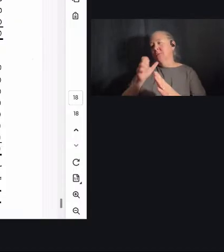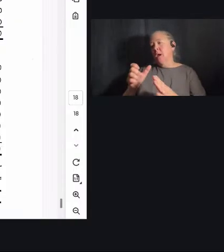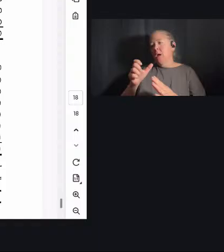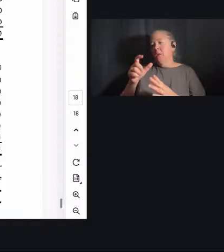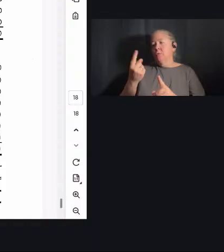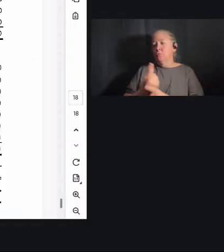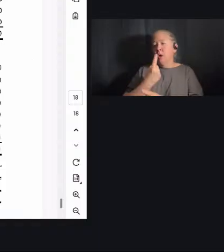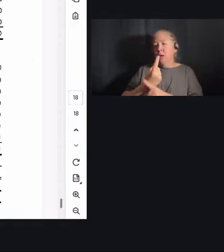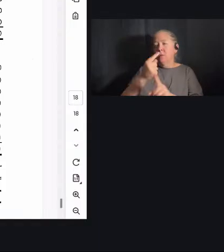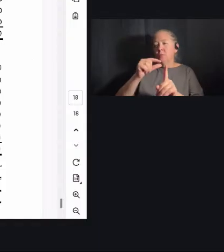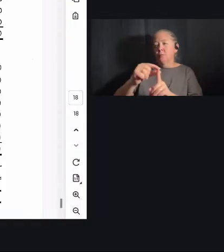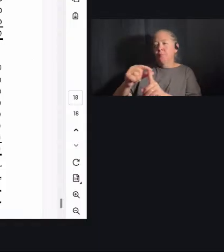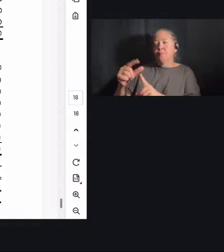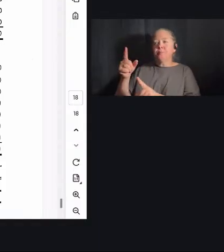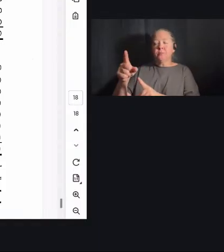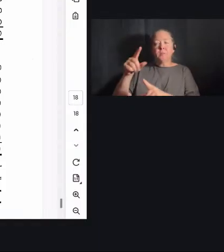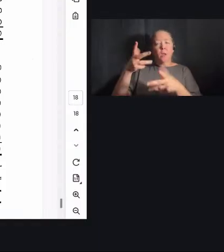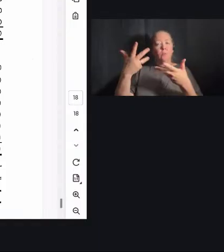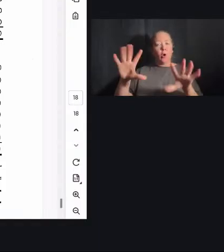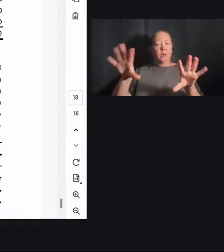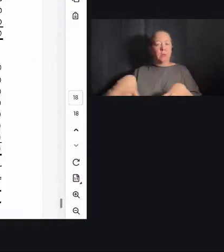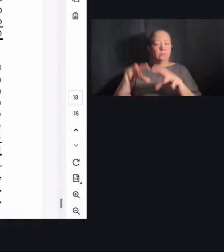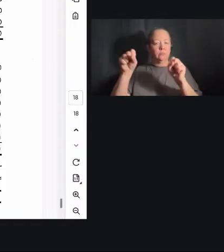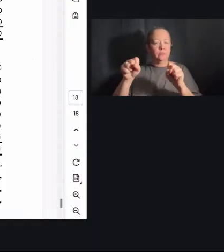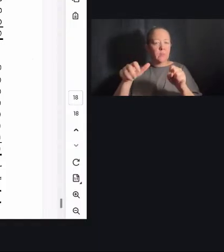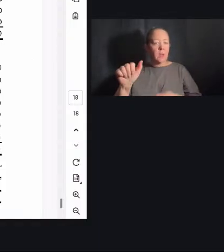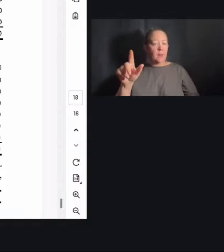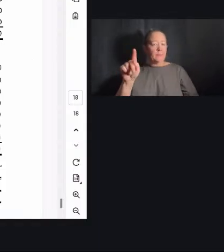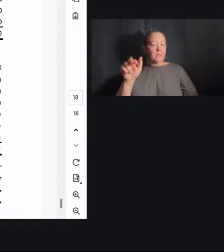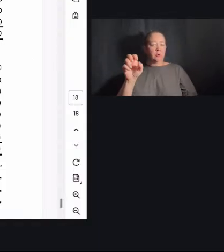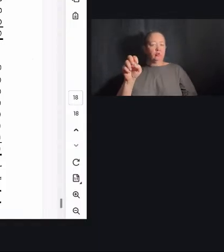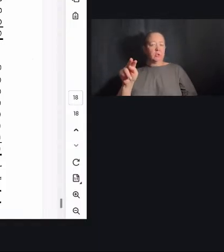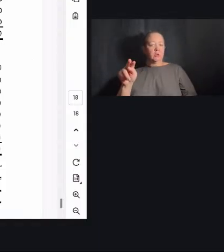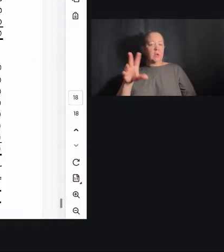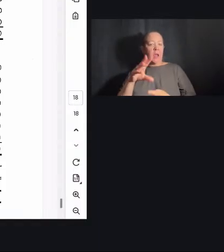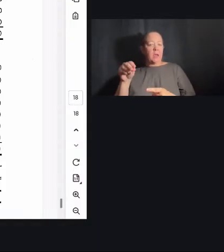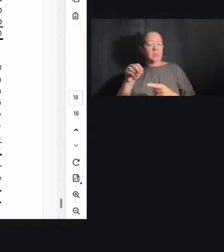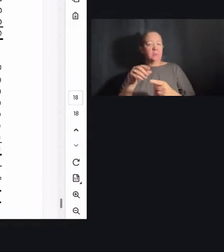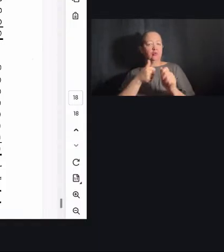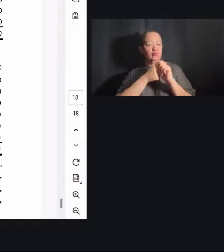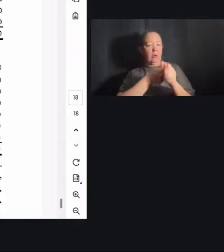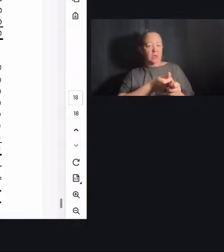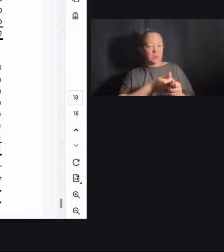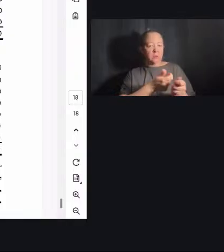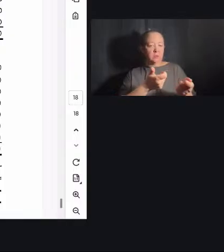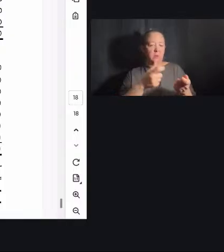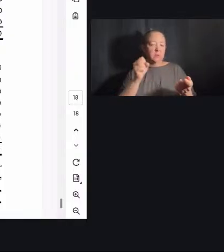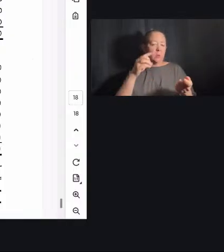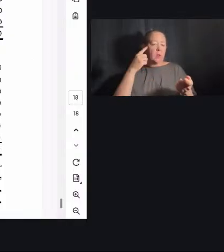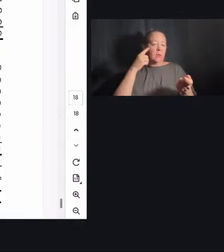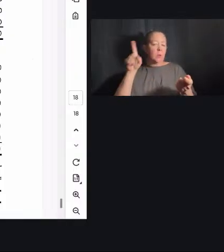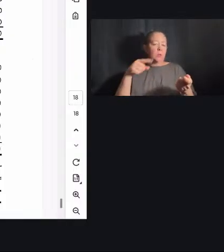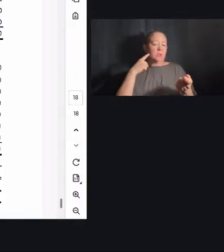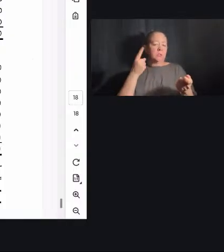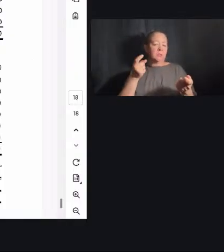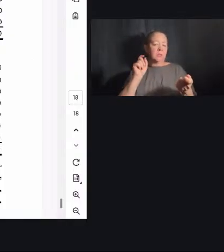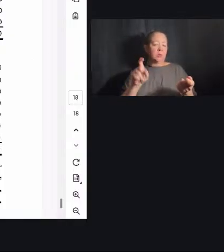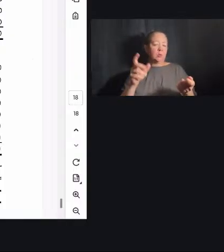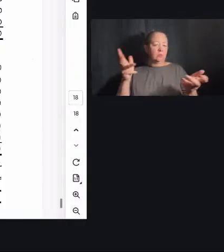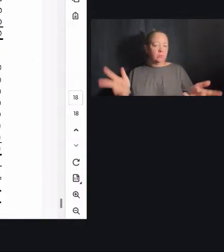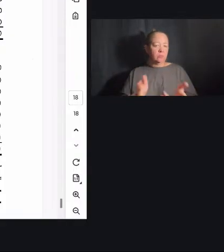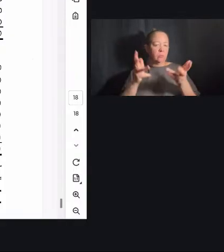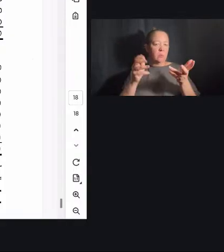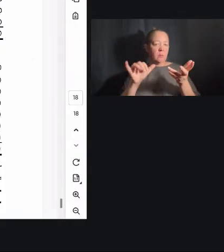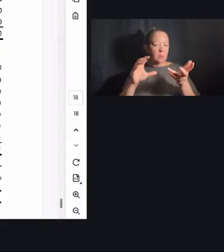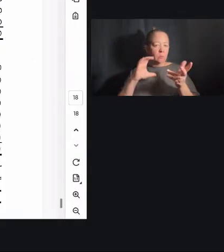the administration and communication with the residents and tracking, so I think we just need to finesse that communication